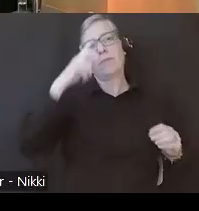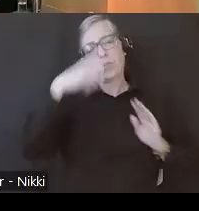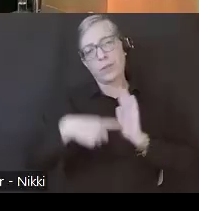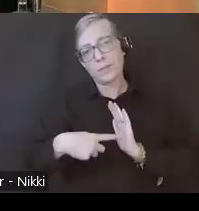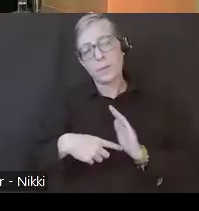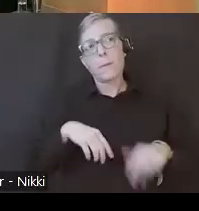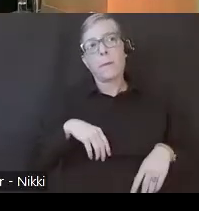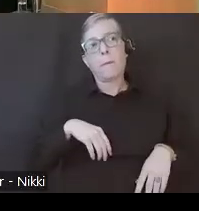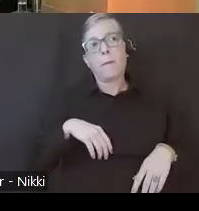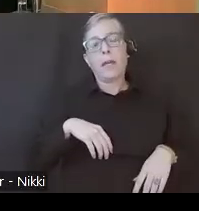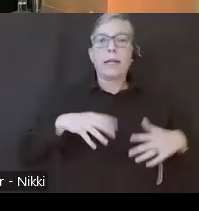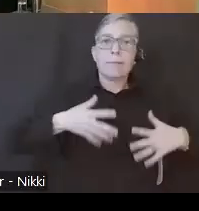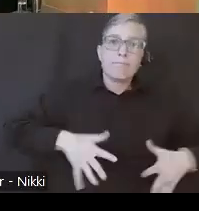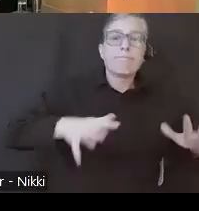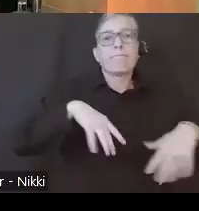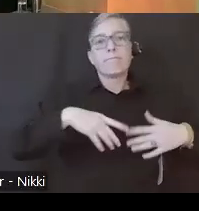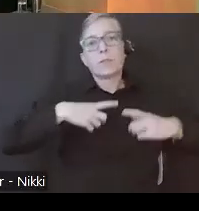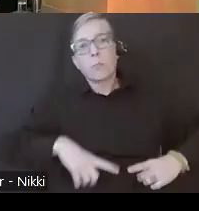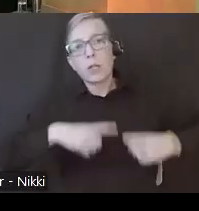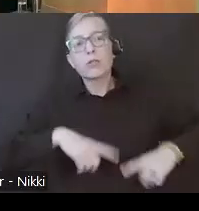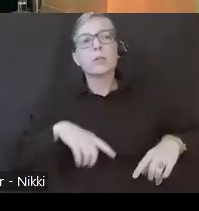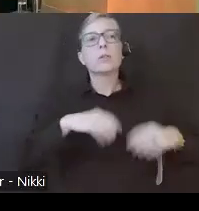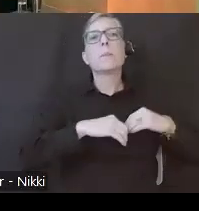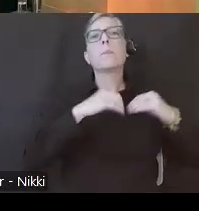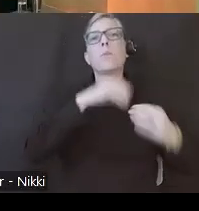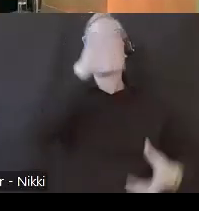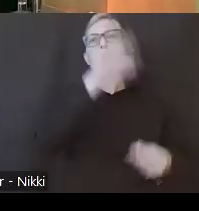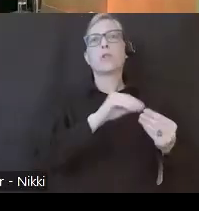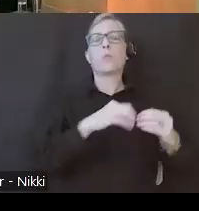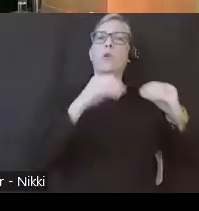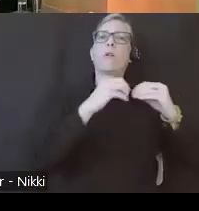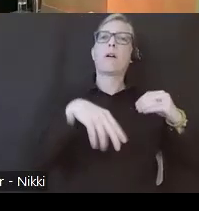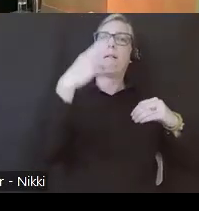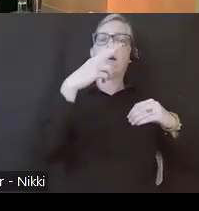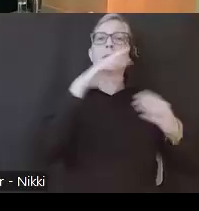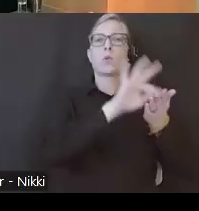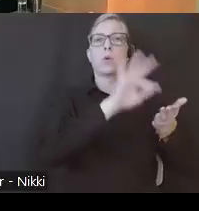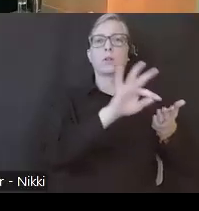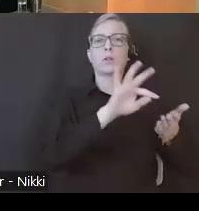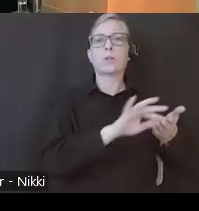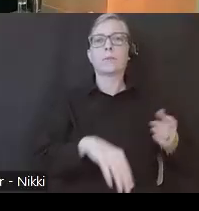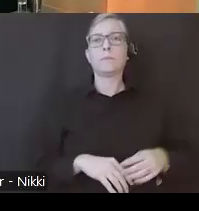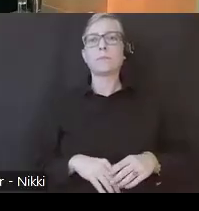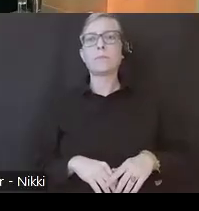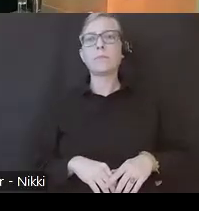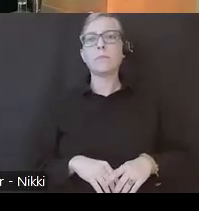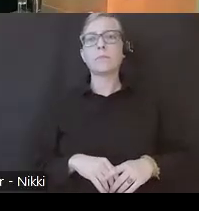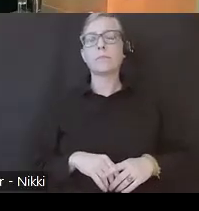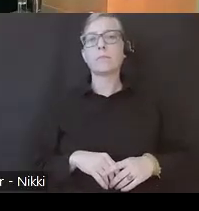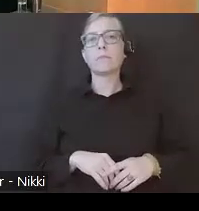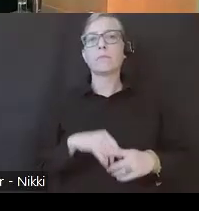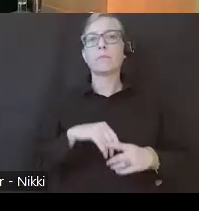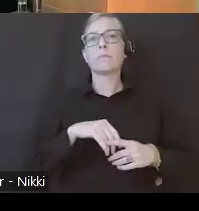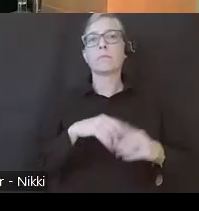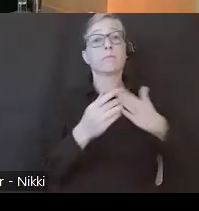higher total scores, even when omitting auditory hallucinations or hallucinations in the rating.